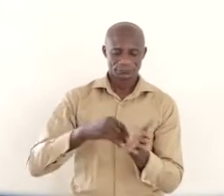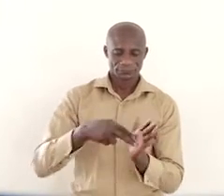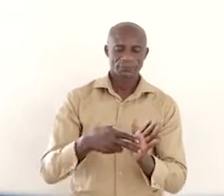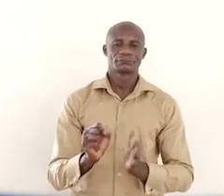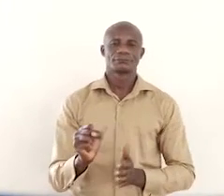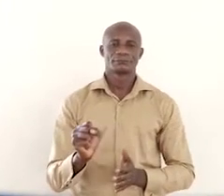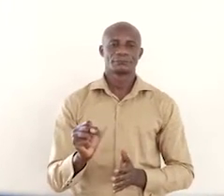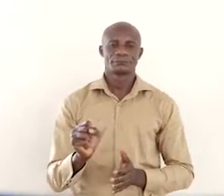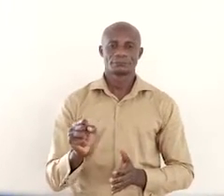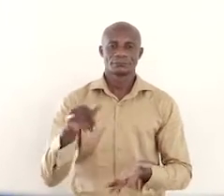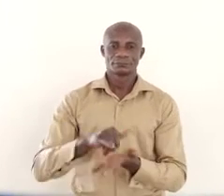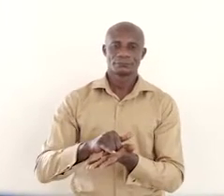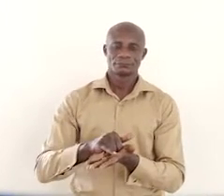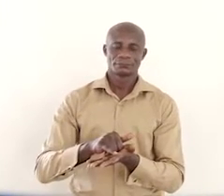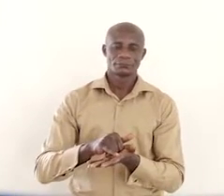it means